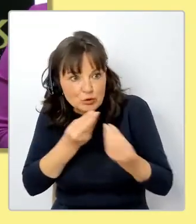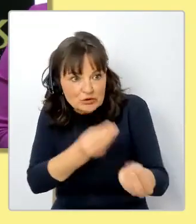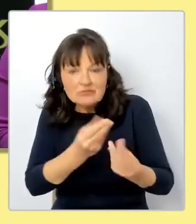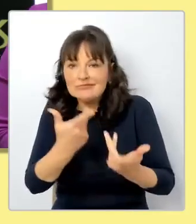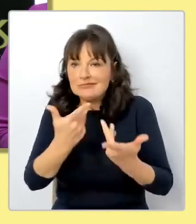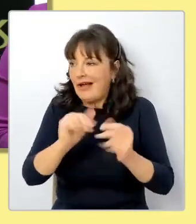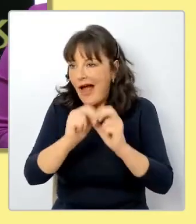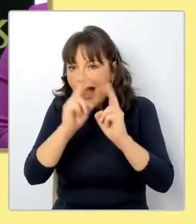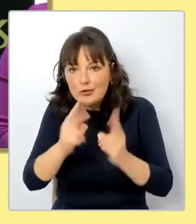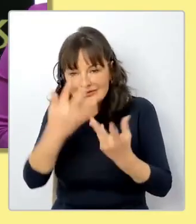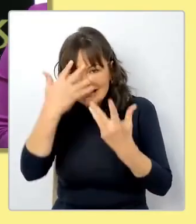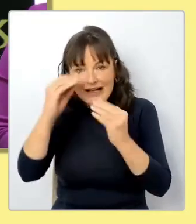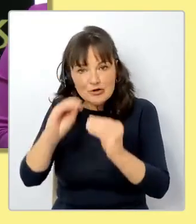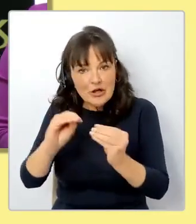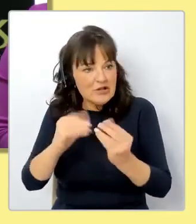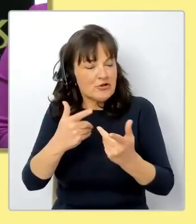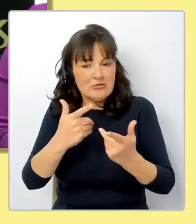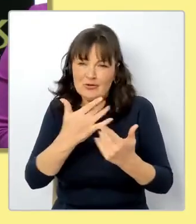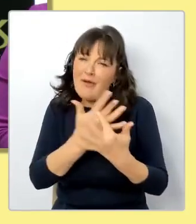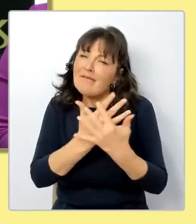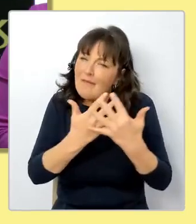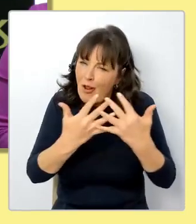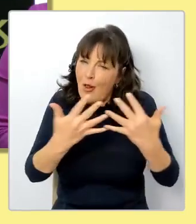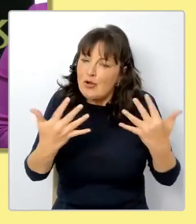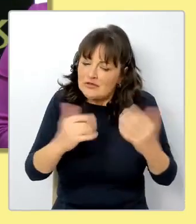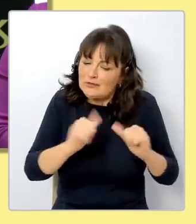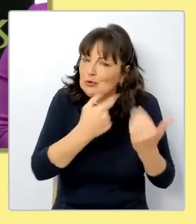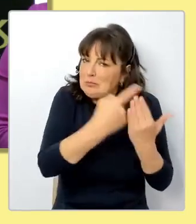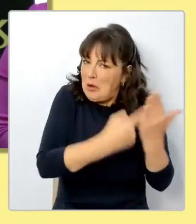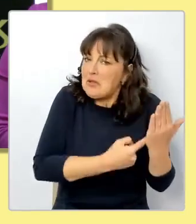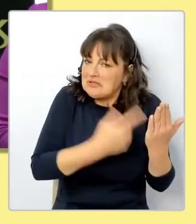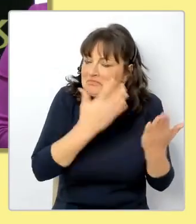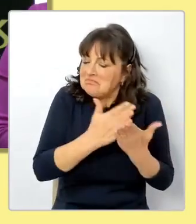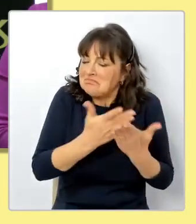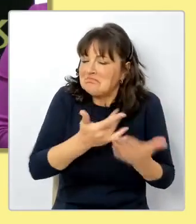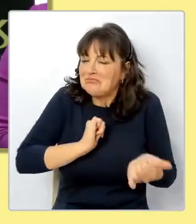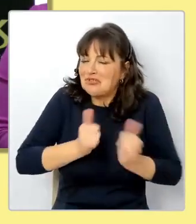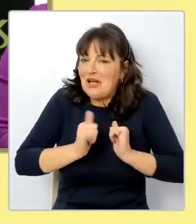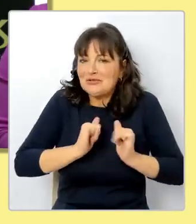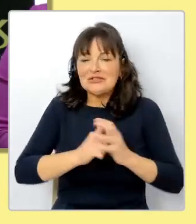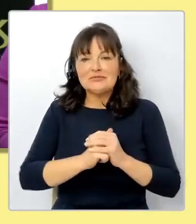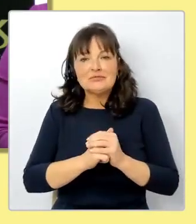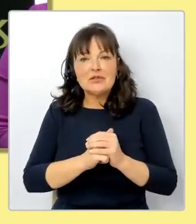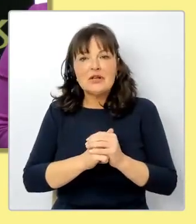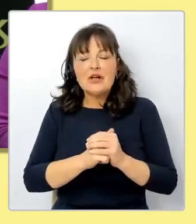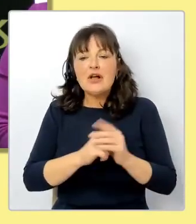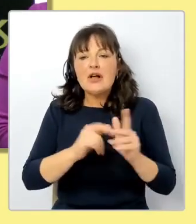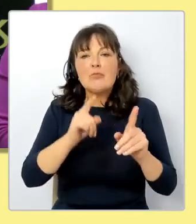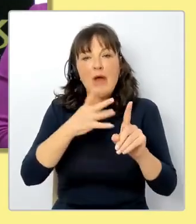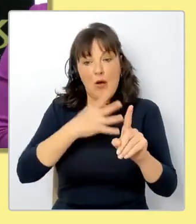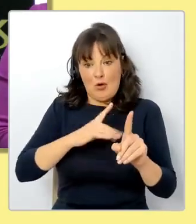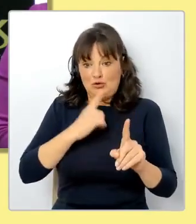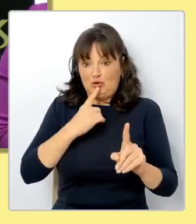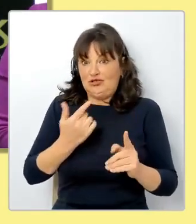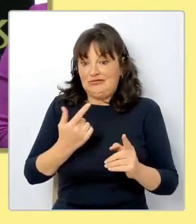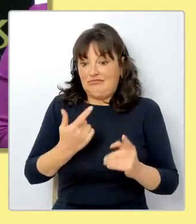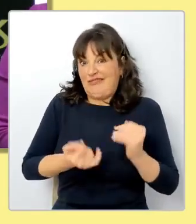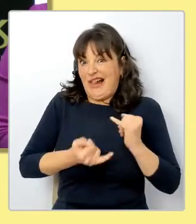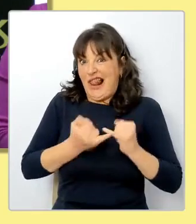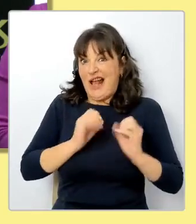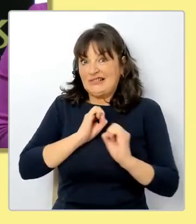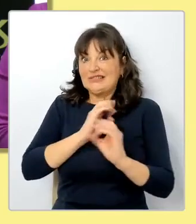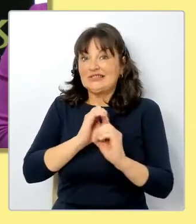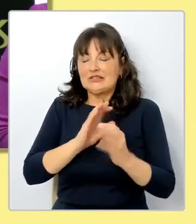there's lots of policies that I'm very, very proud of. But I want to go, and I want to finish on the point that how